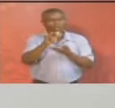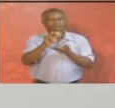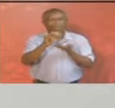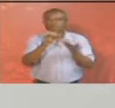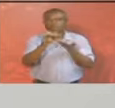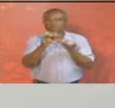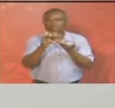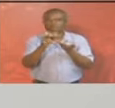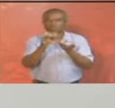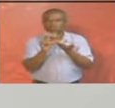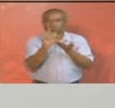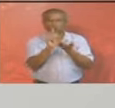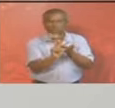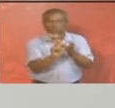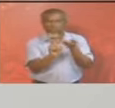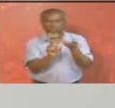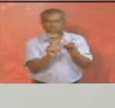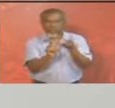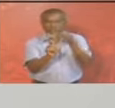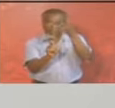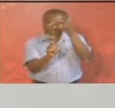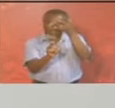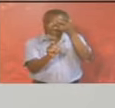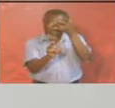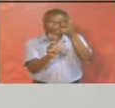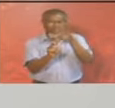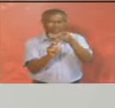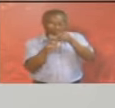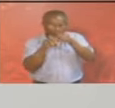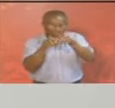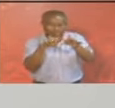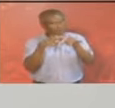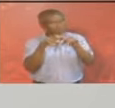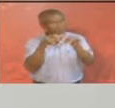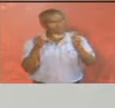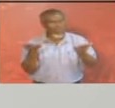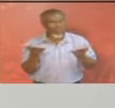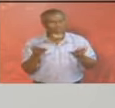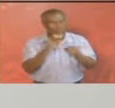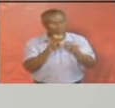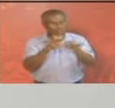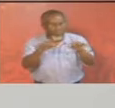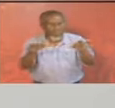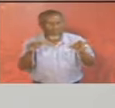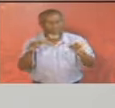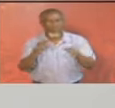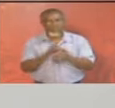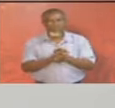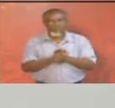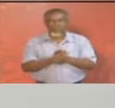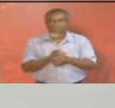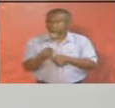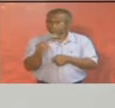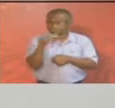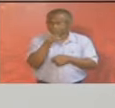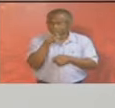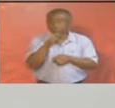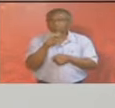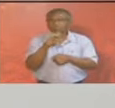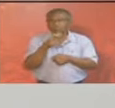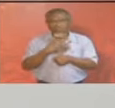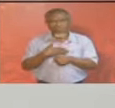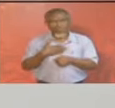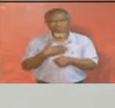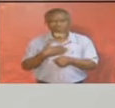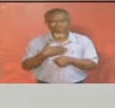of personal responsibility added to the enhanced wellness, preparedness of the health system